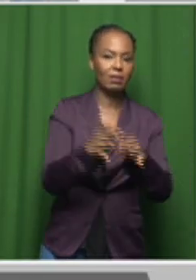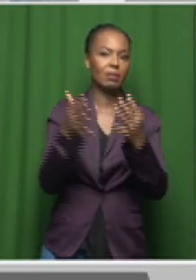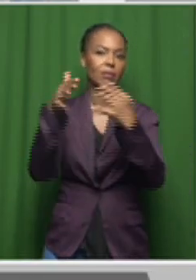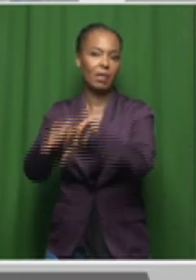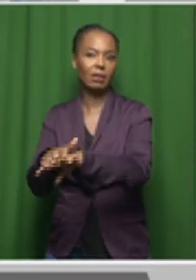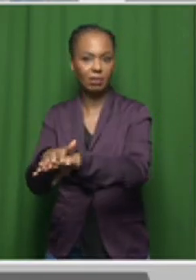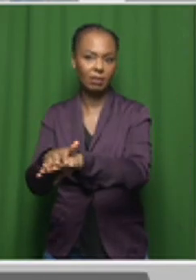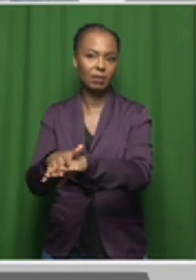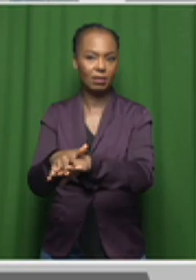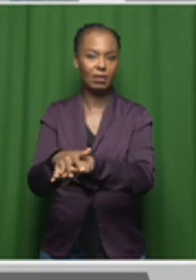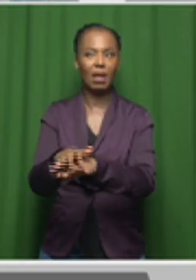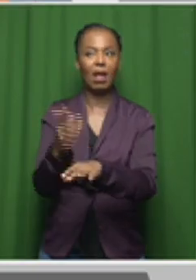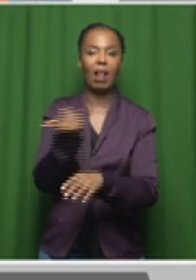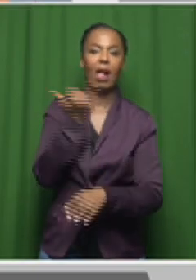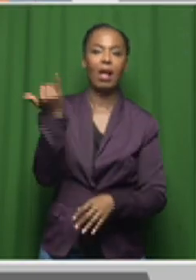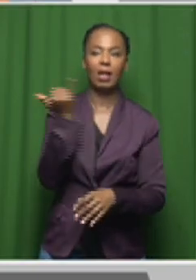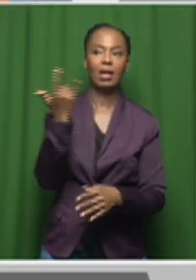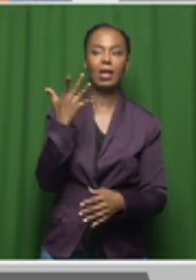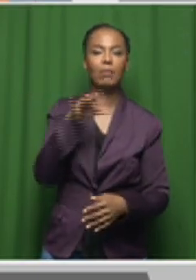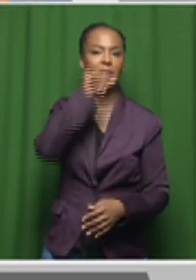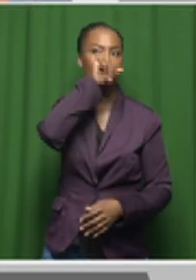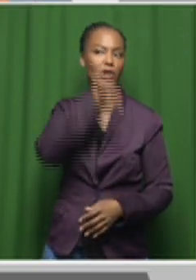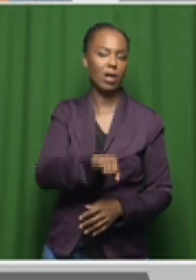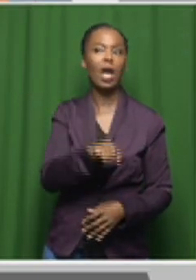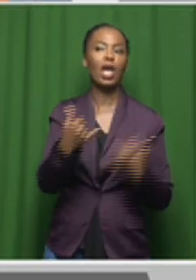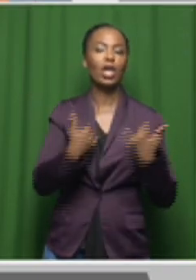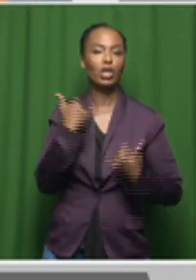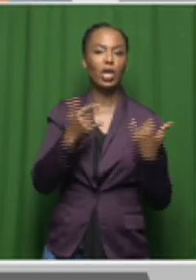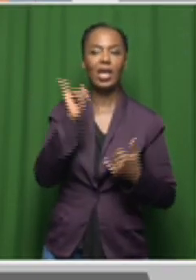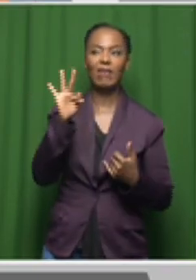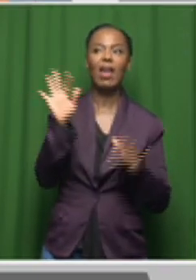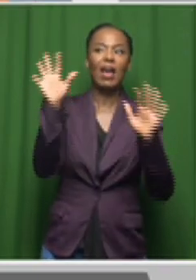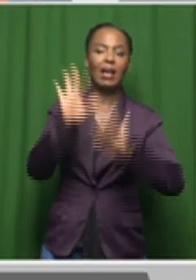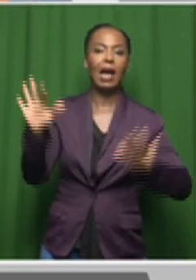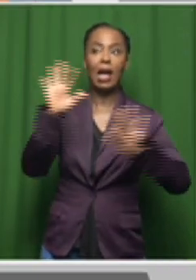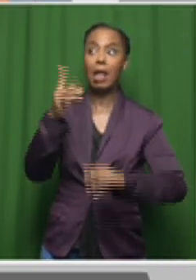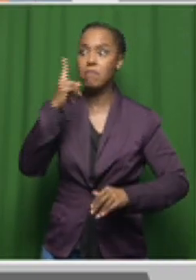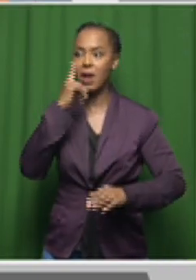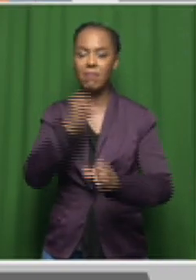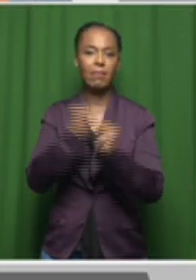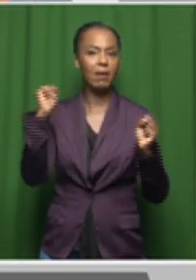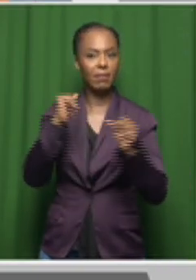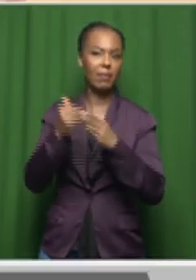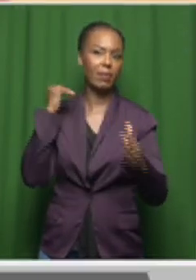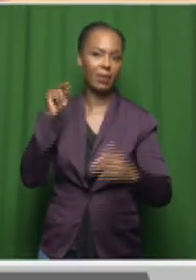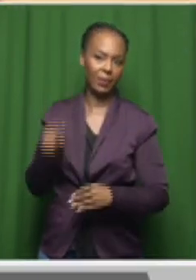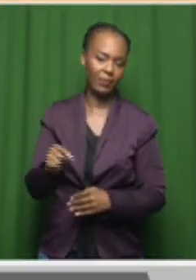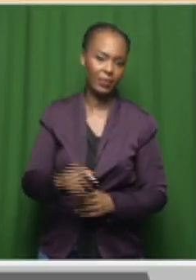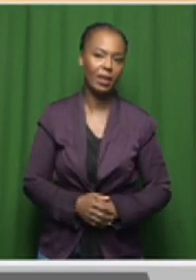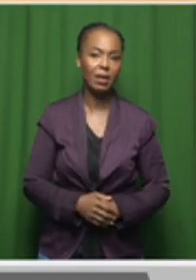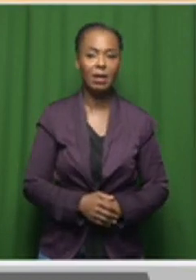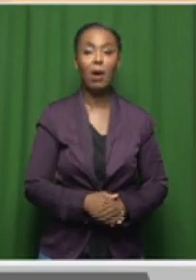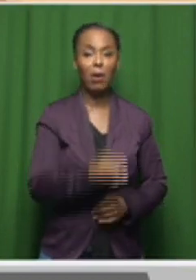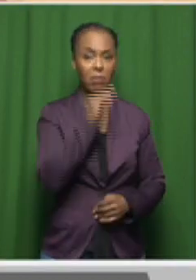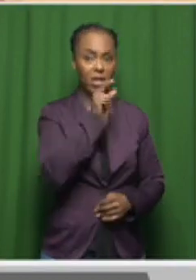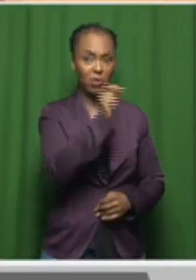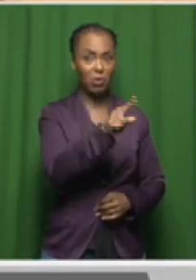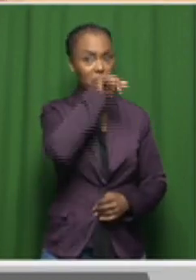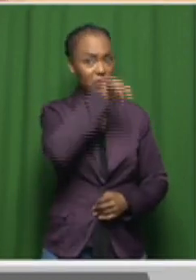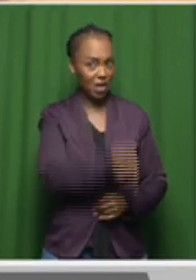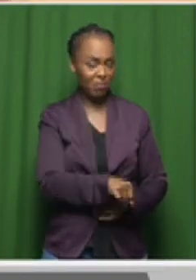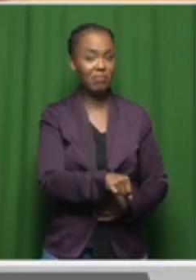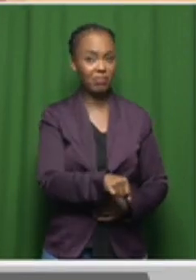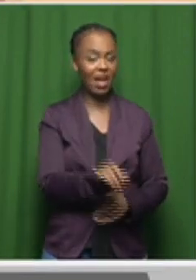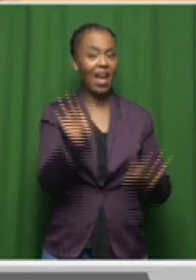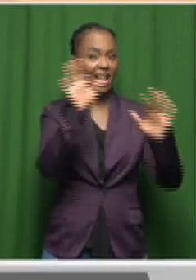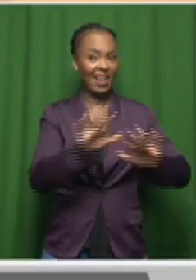never seen before. And I enjoy that process very much. So in short, you try to create a certain color that you've never seen before. And